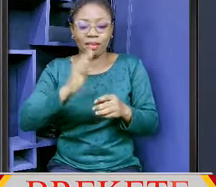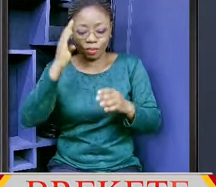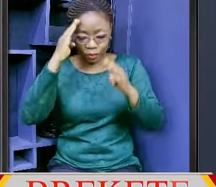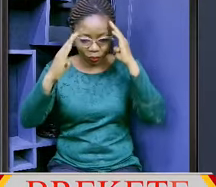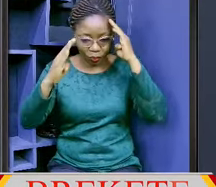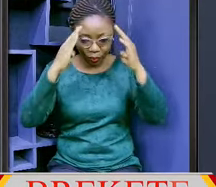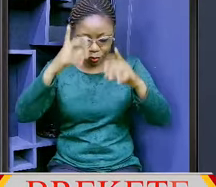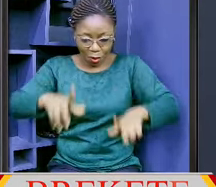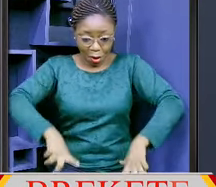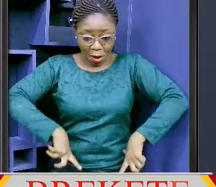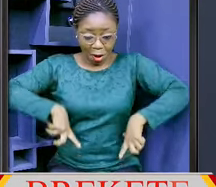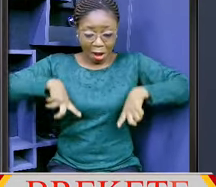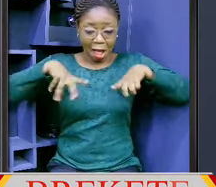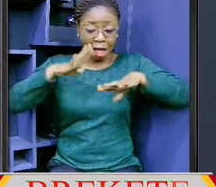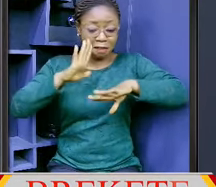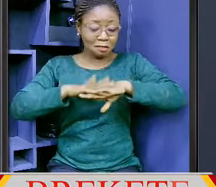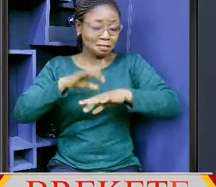air, ma.